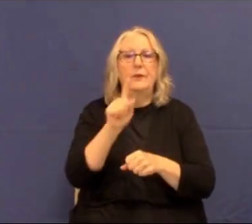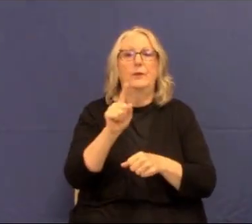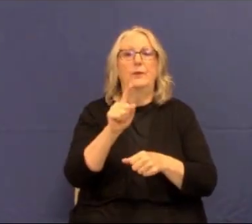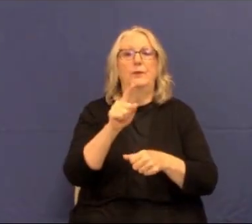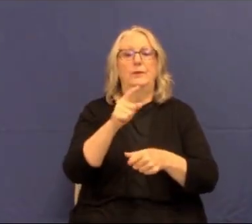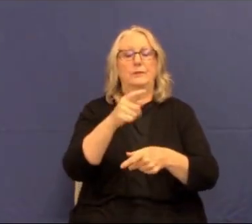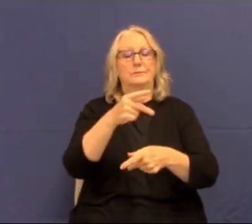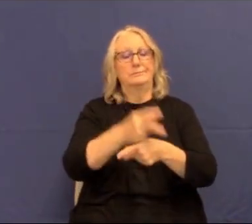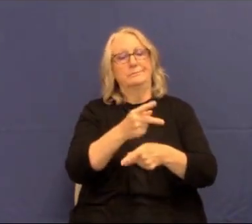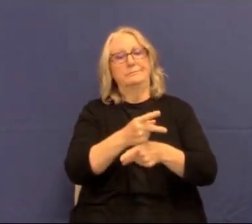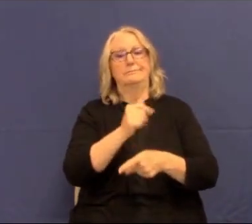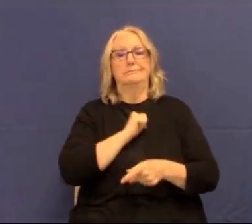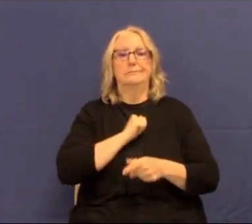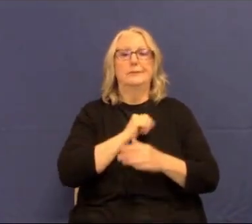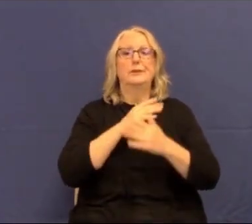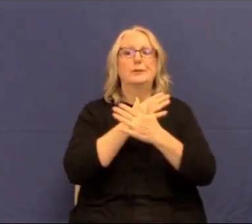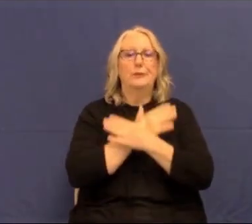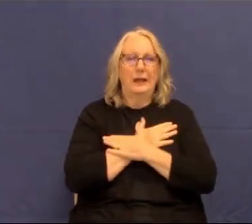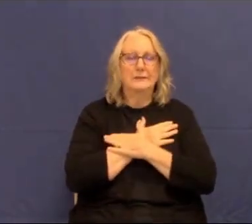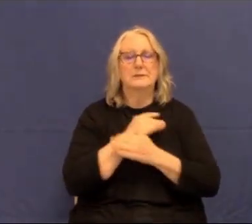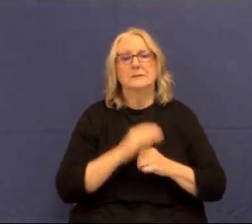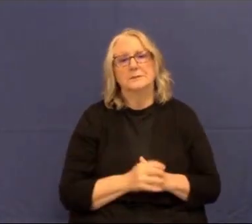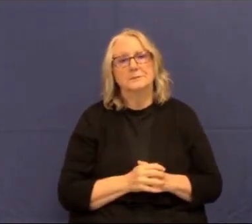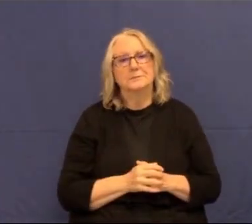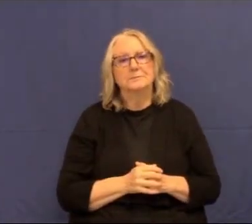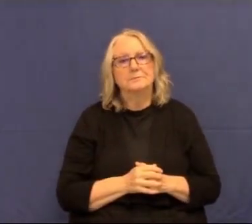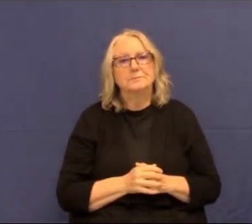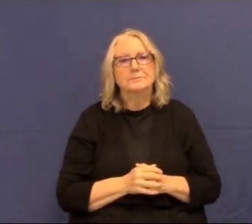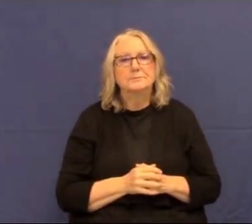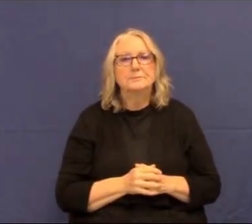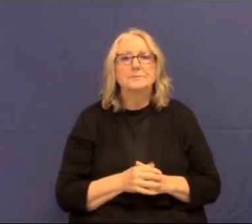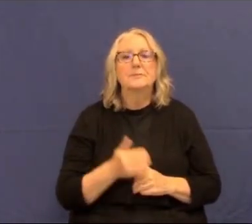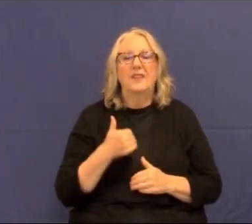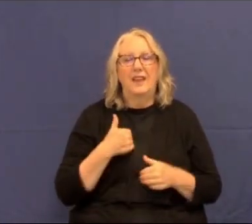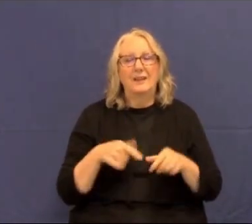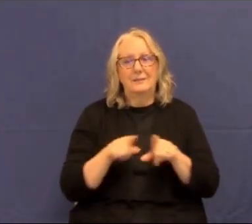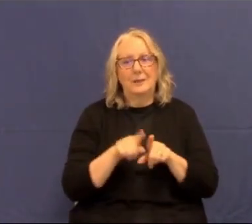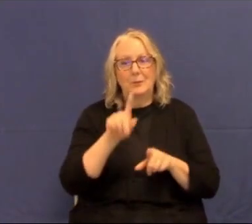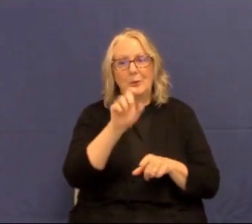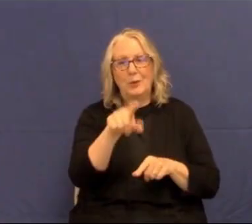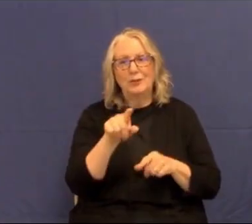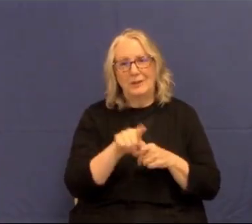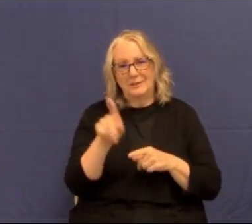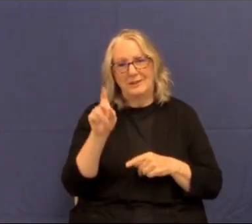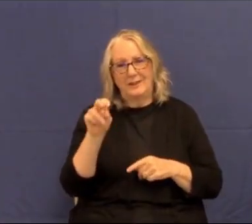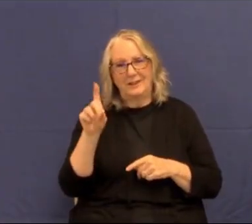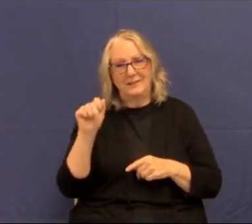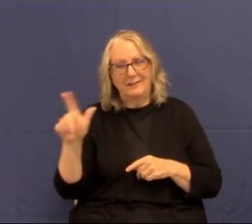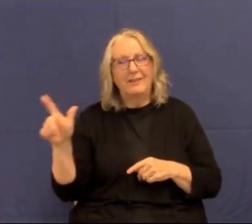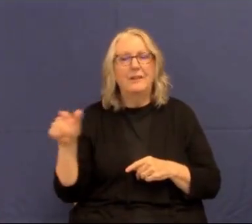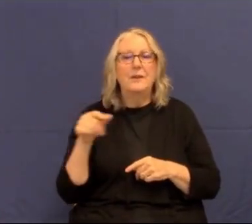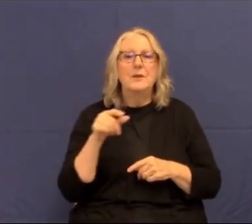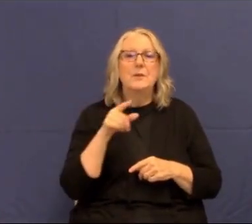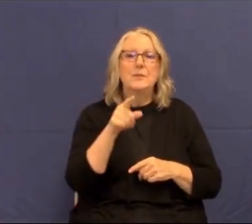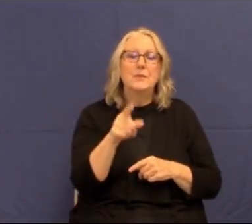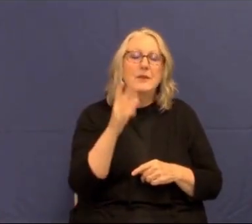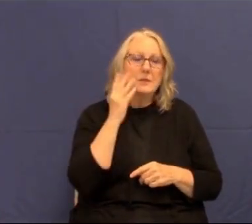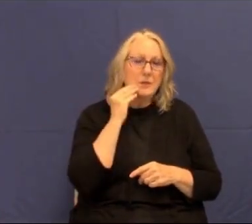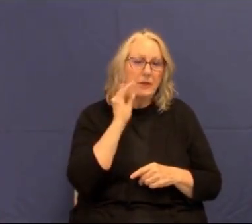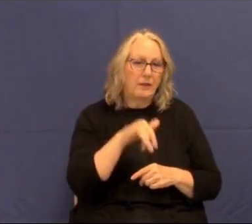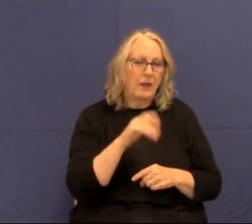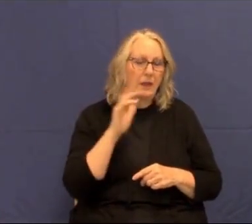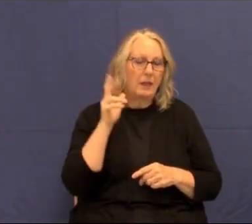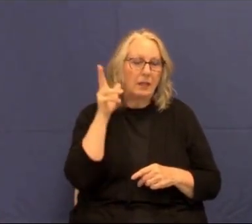basically just relax before my next shift. Yeah. So I had the same question as Kendall. So when